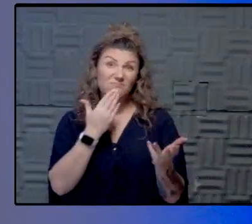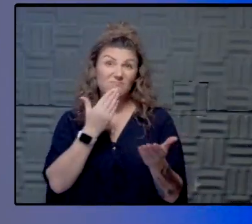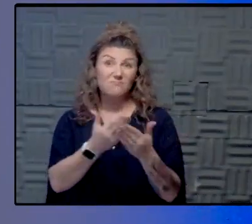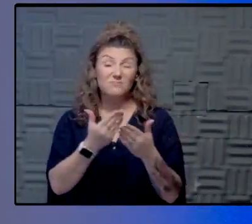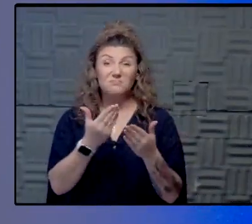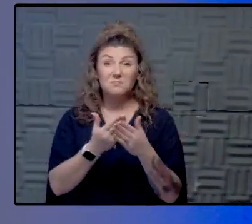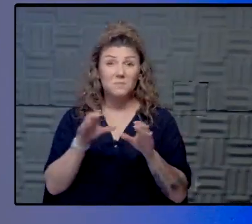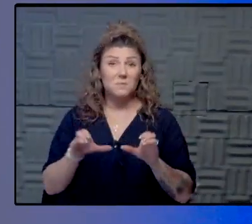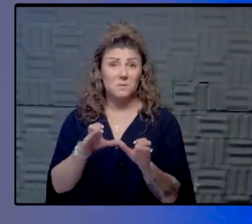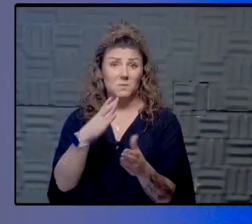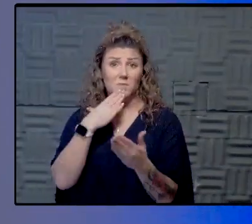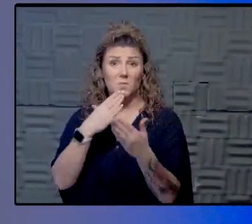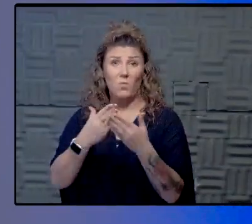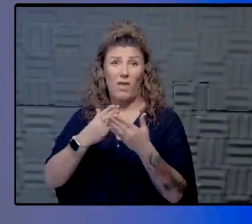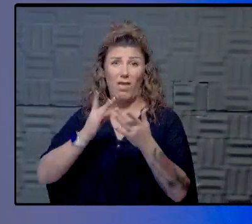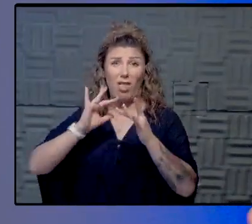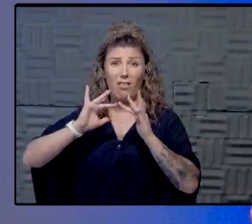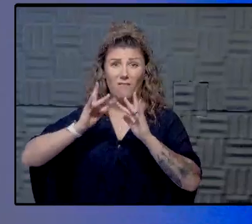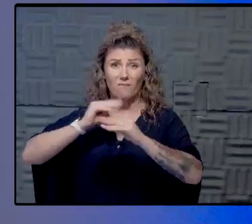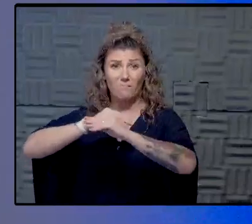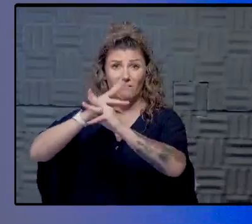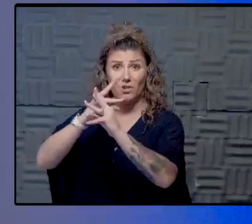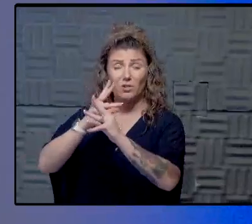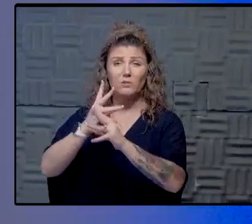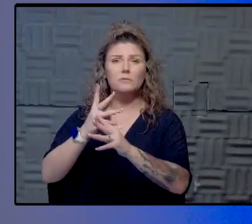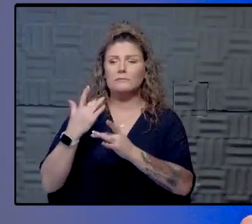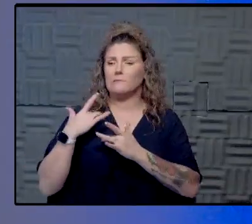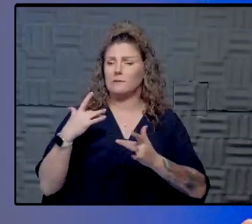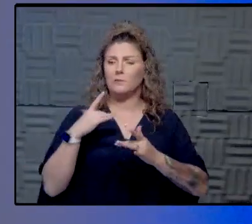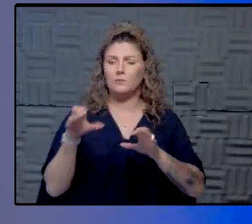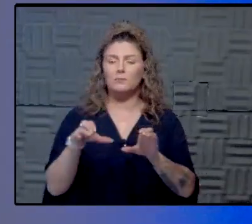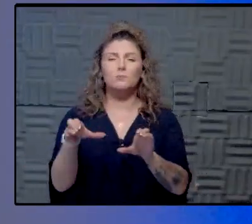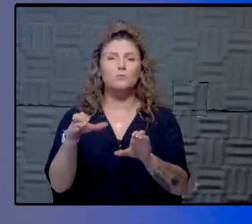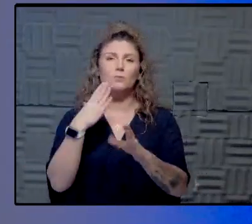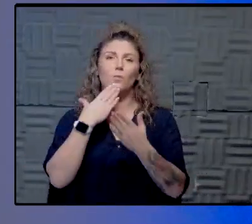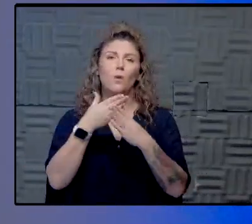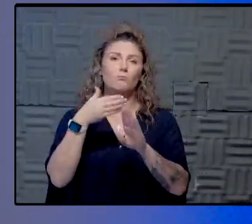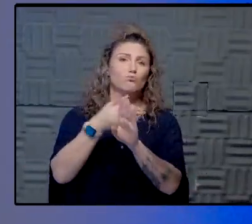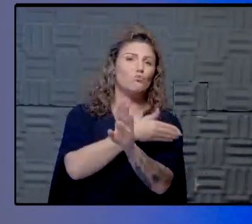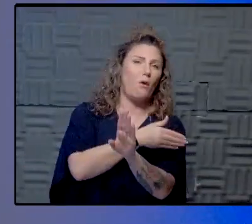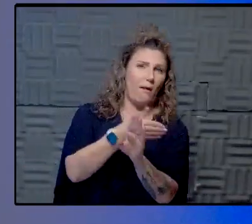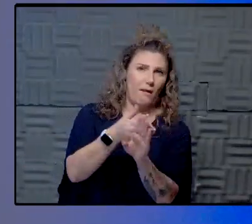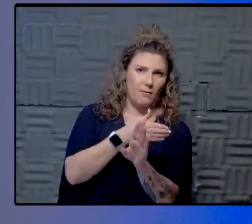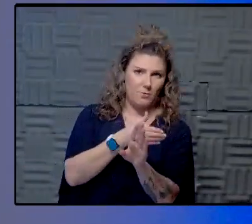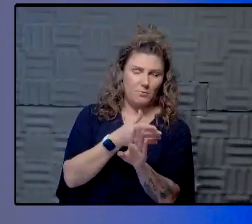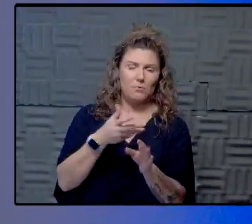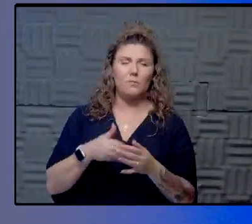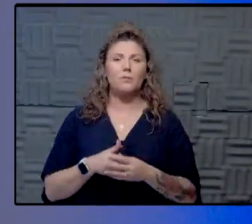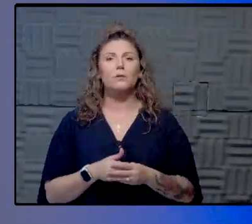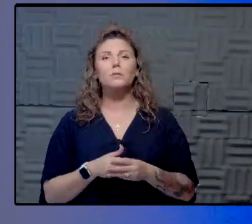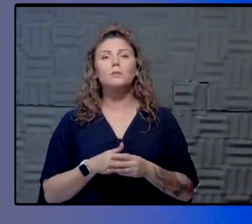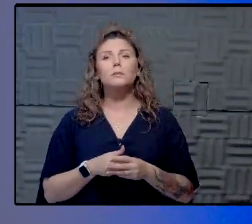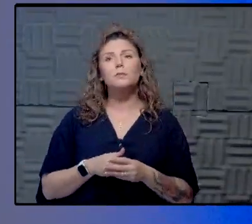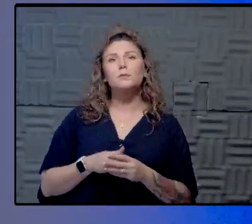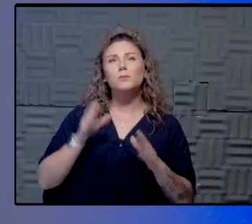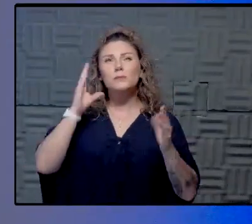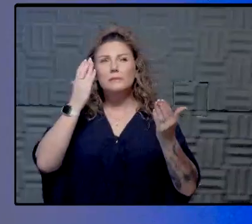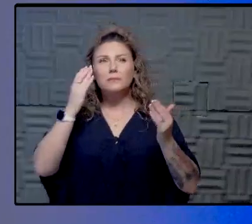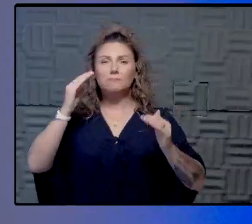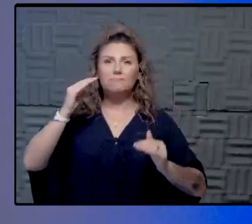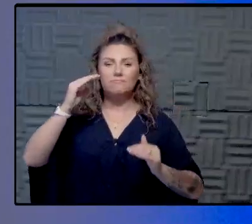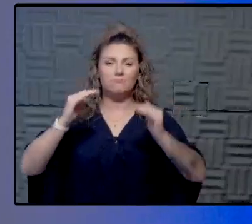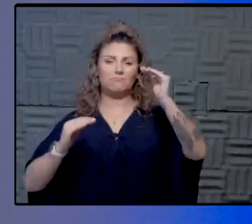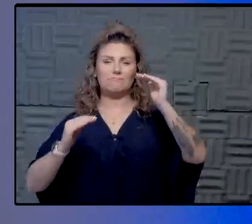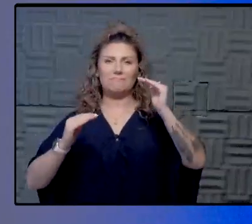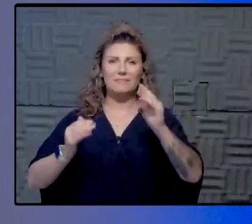virtual environment. They tend to be the ones that were doing well before. And so this seems to have